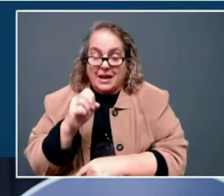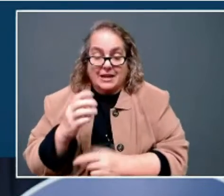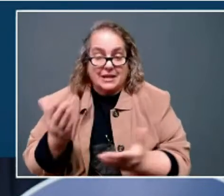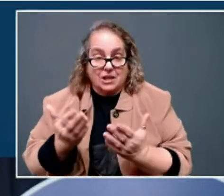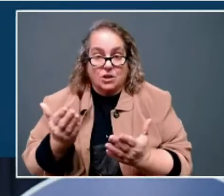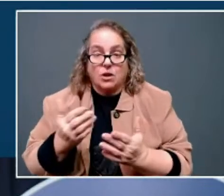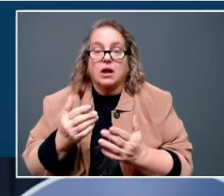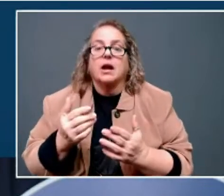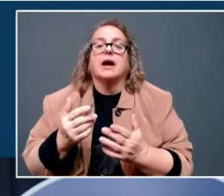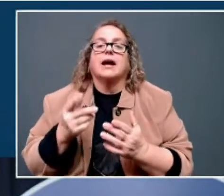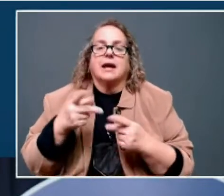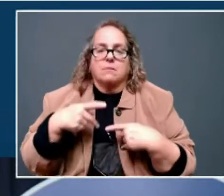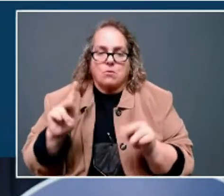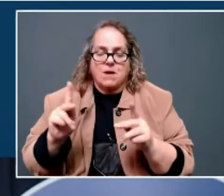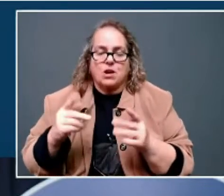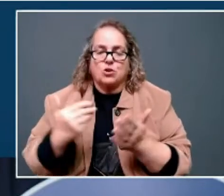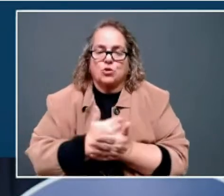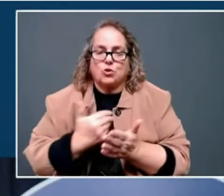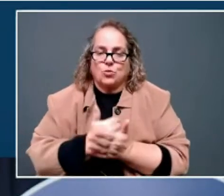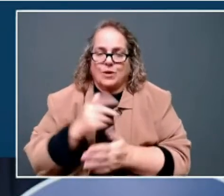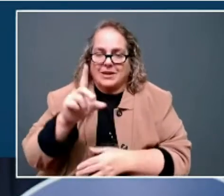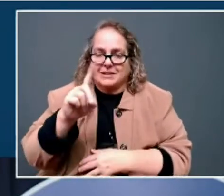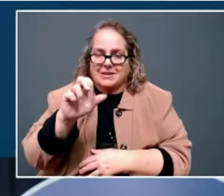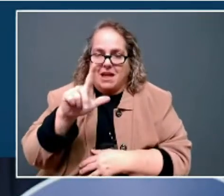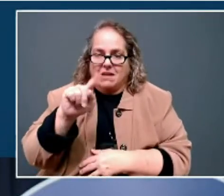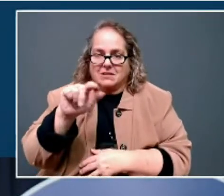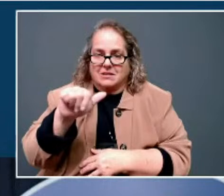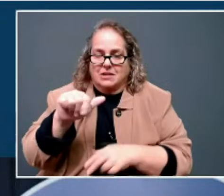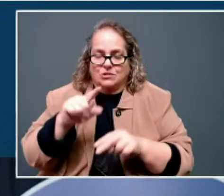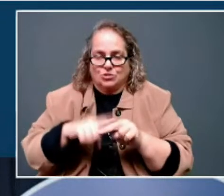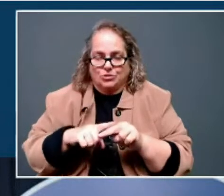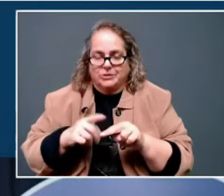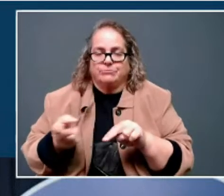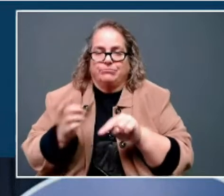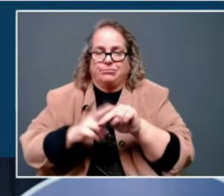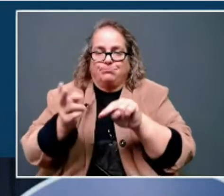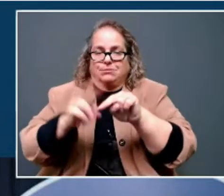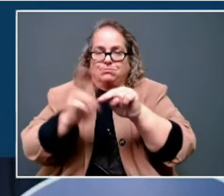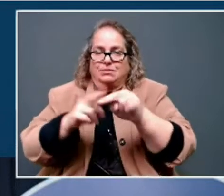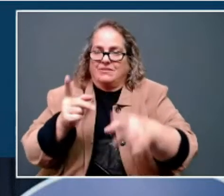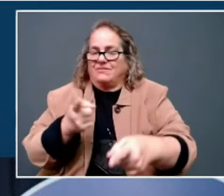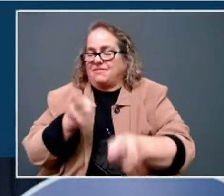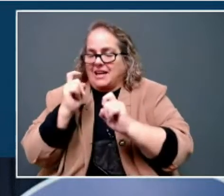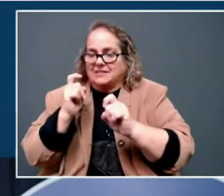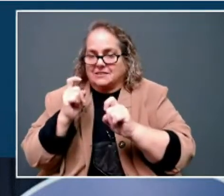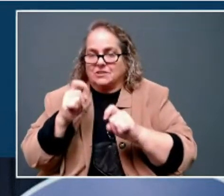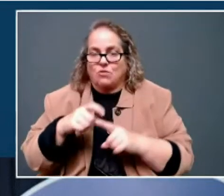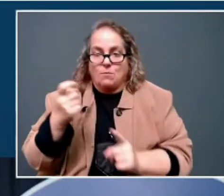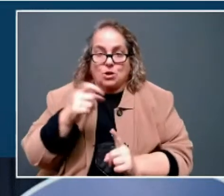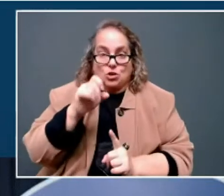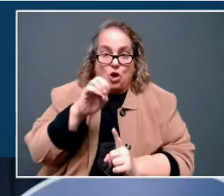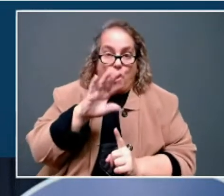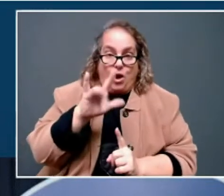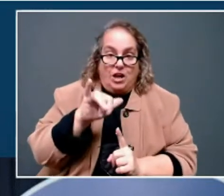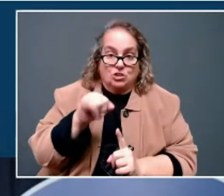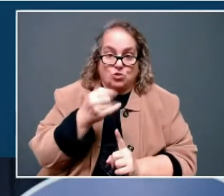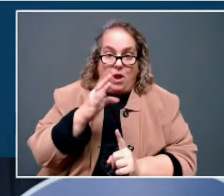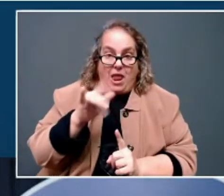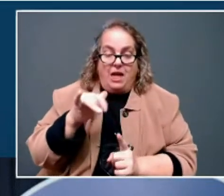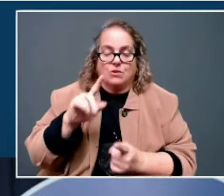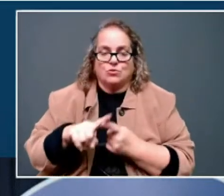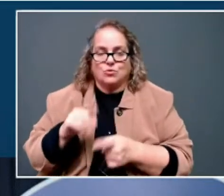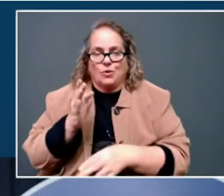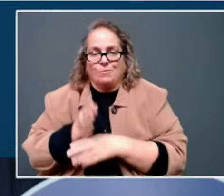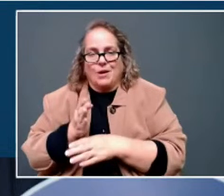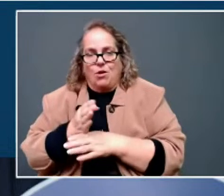and worrisome Delta variant of COVID to surge swiftly and intensely from early July until mid-November. This Delta